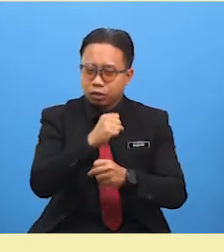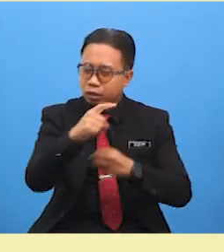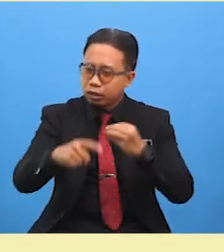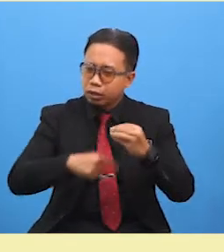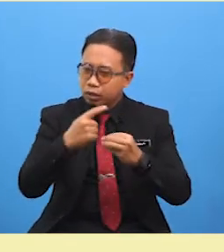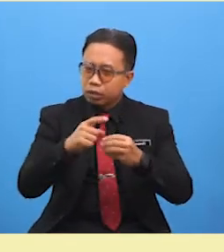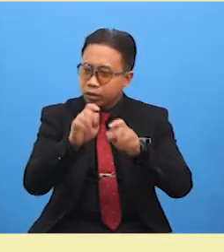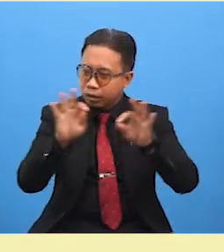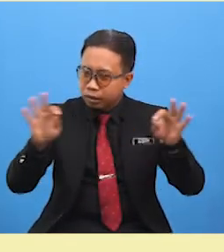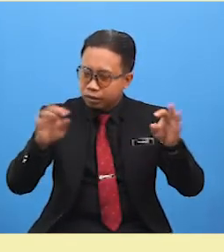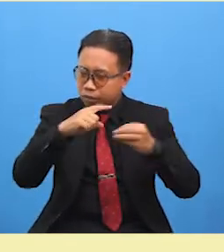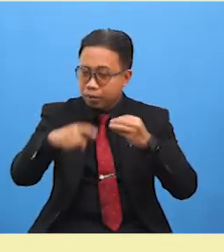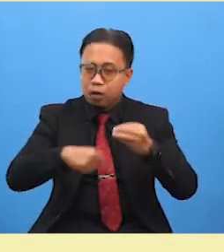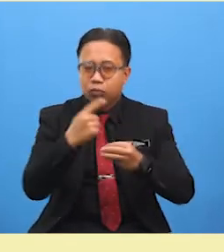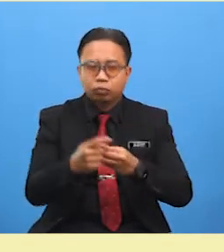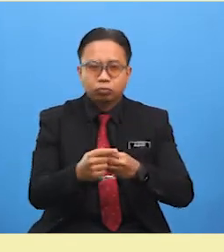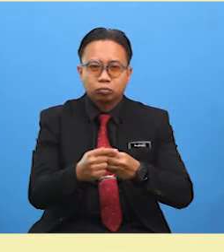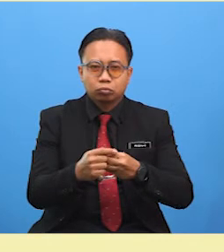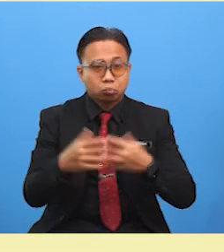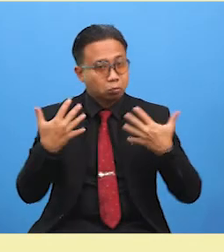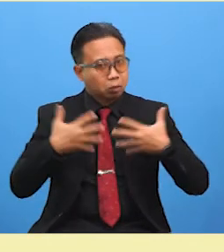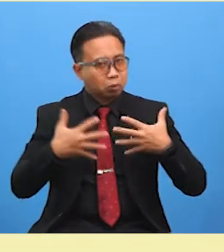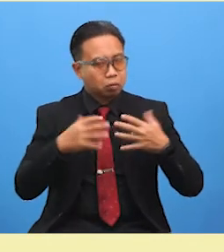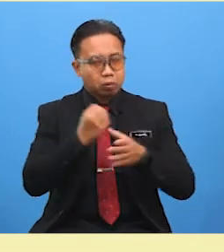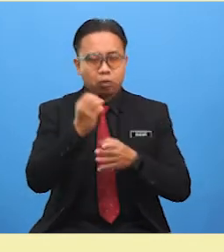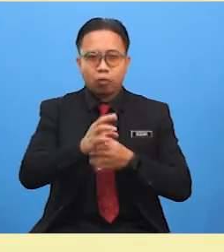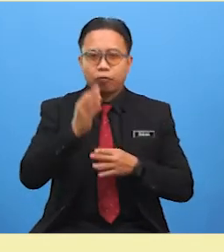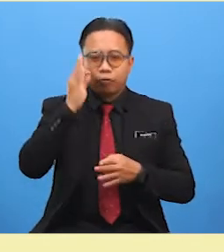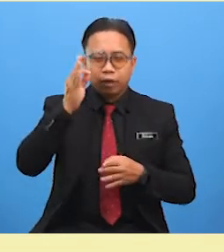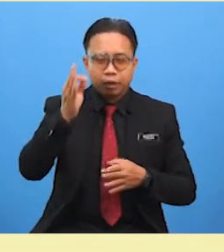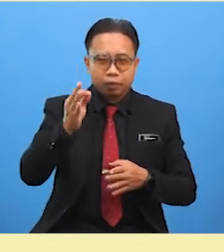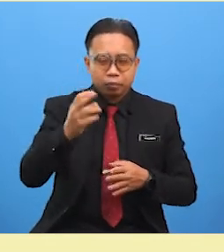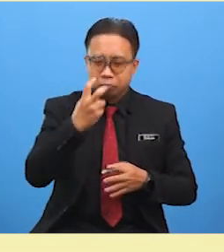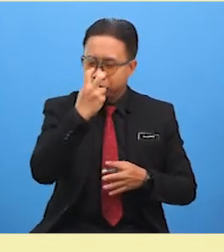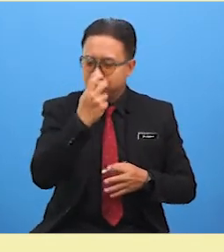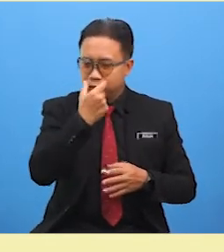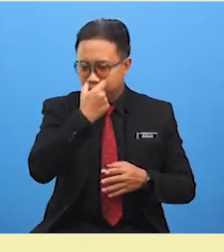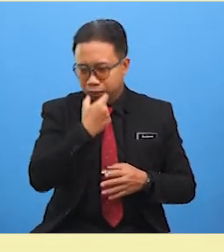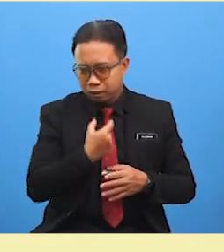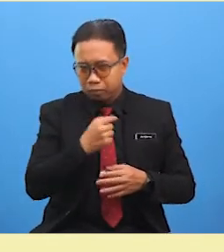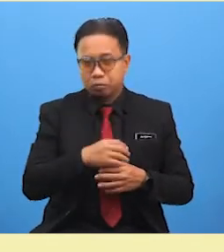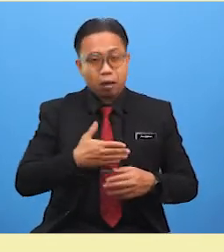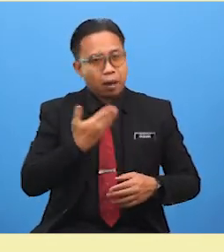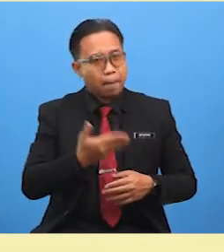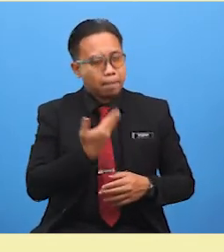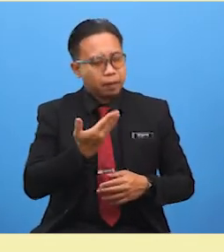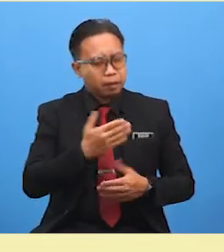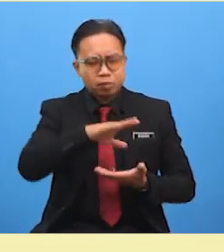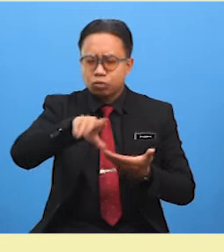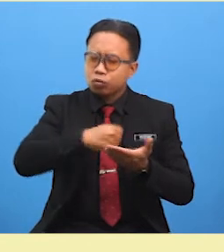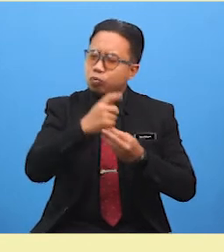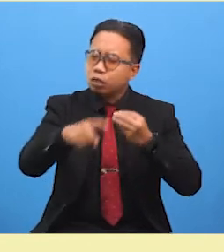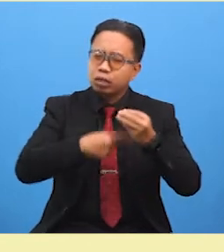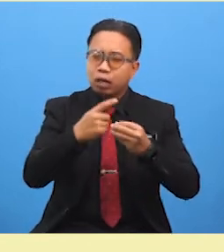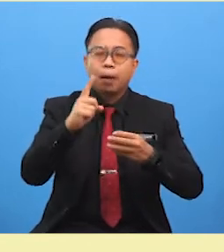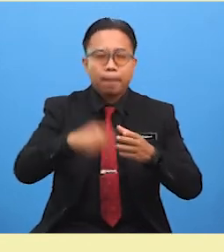What did you get out of it? Was it a scary story? Was it fun? Were you sad? Were you happy? What was it all about? Okay,